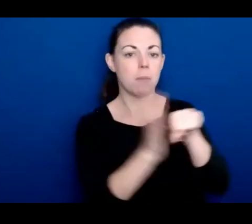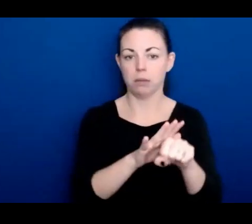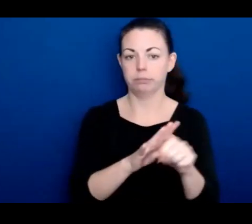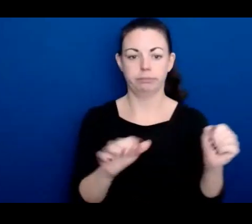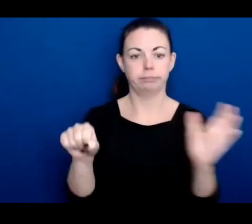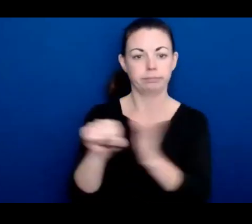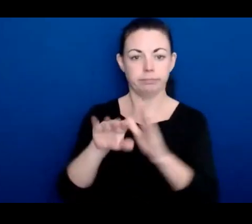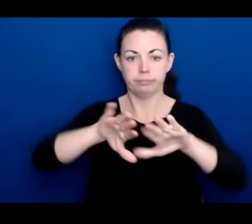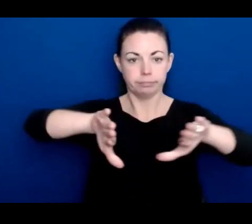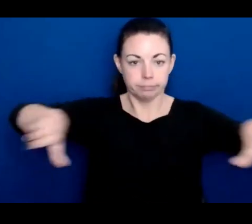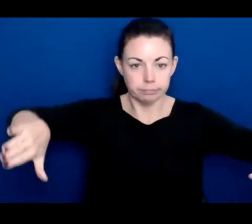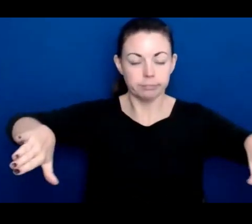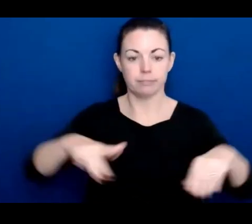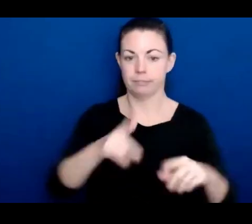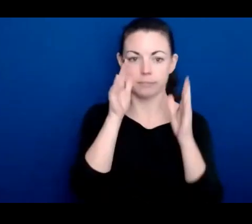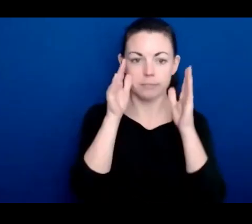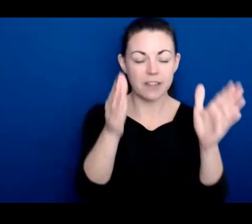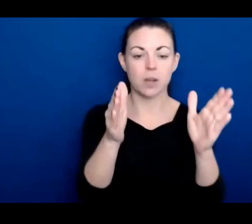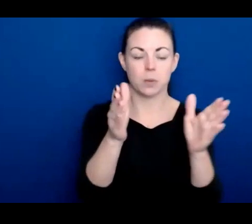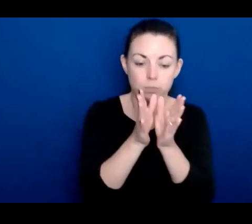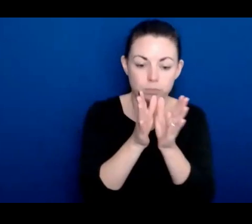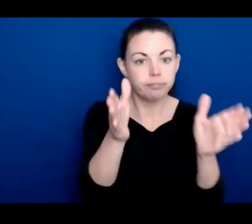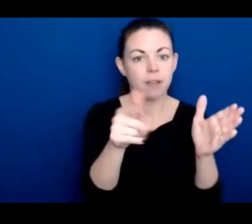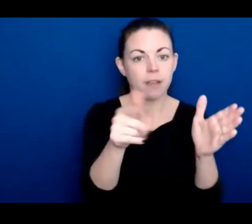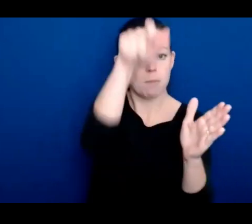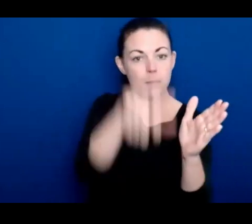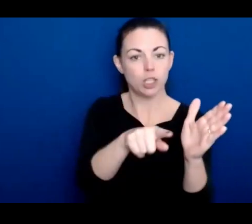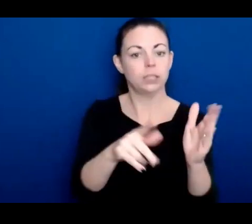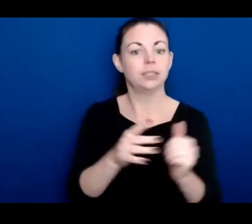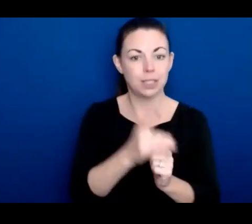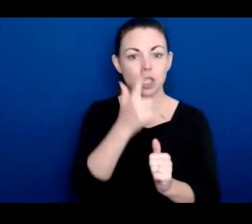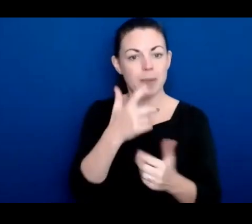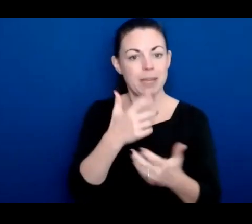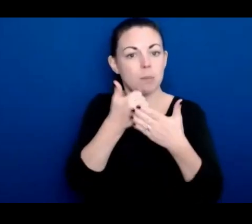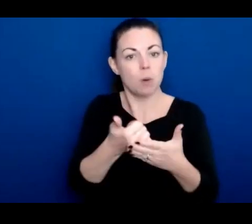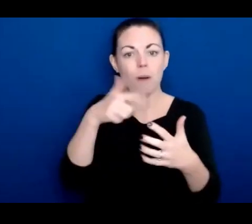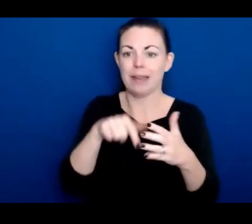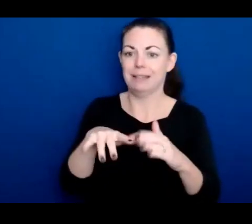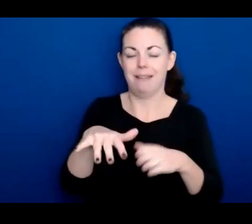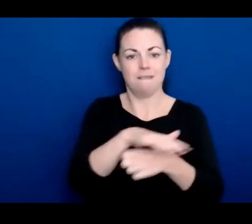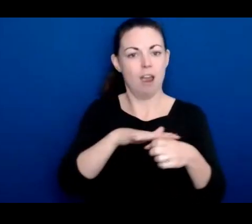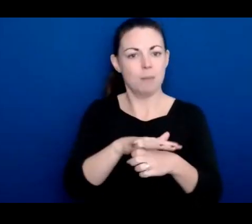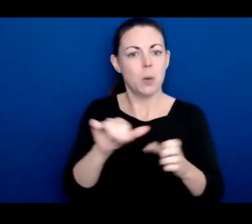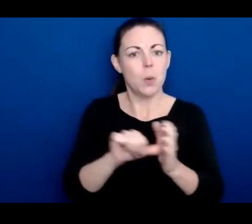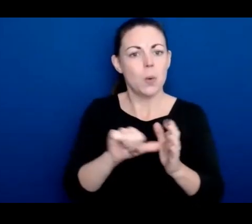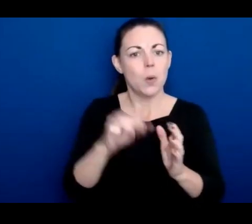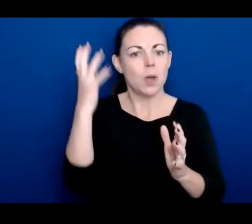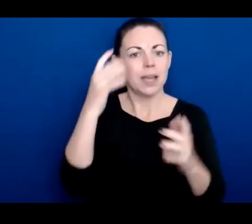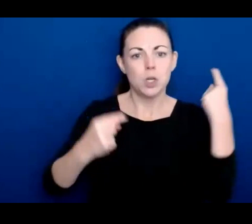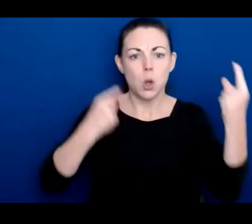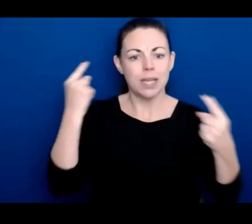hear in that really, really tough acoustic environment. So you've got the receivers that usually attached